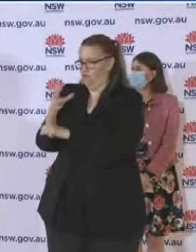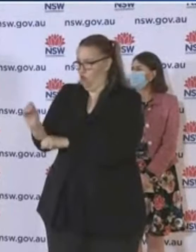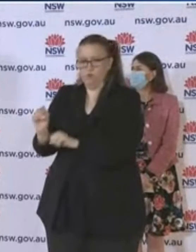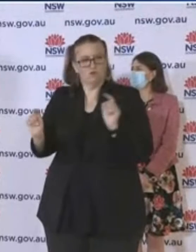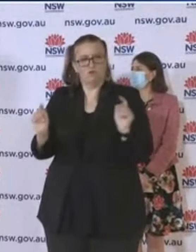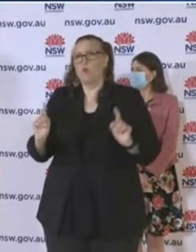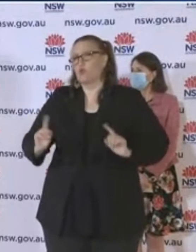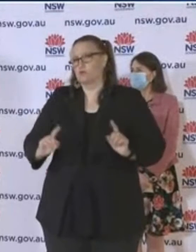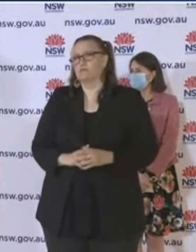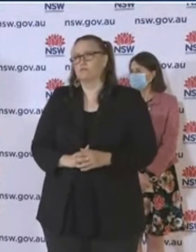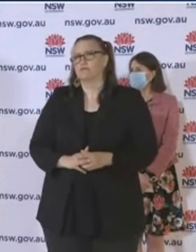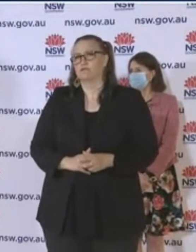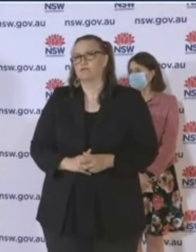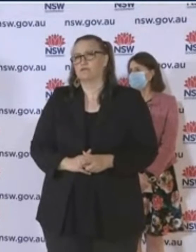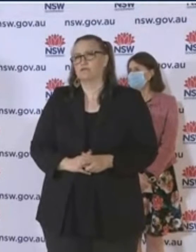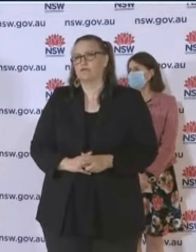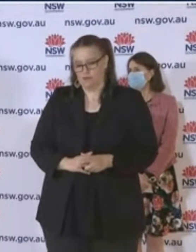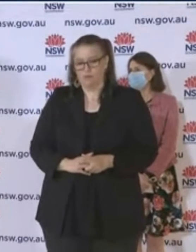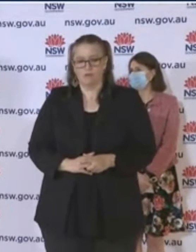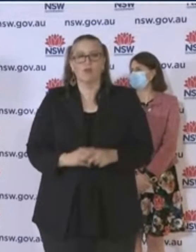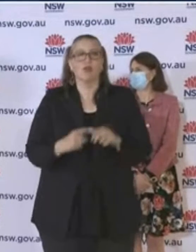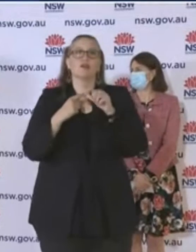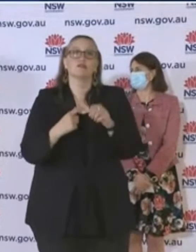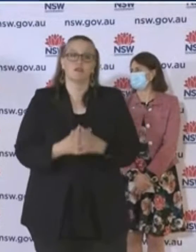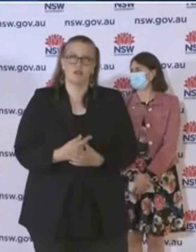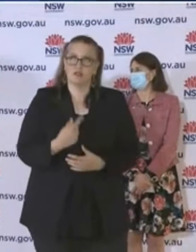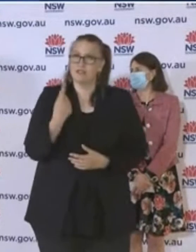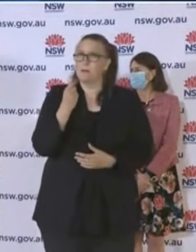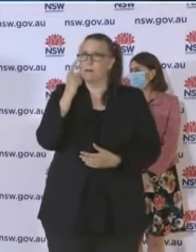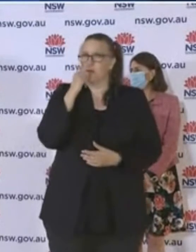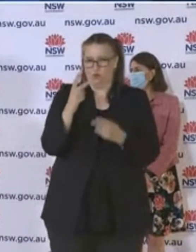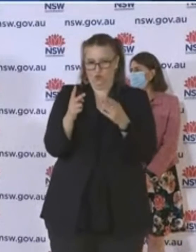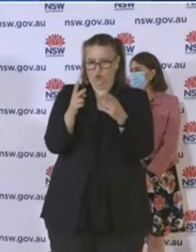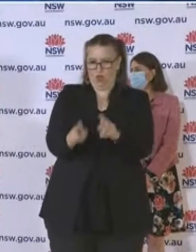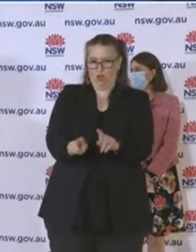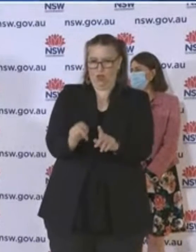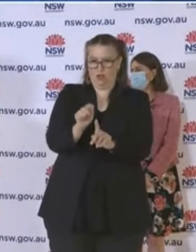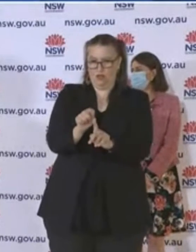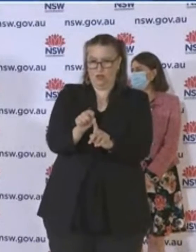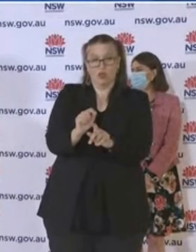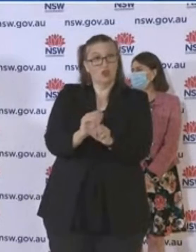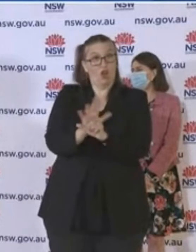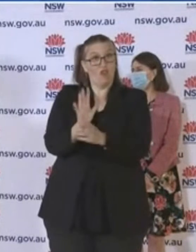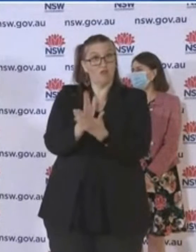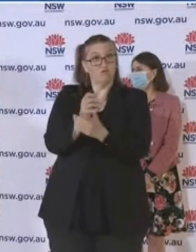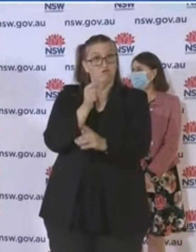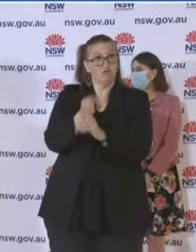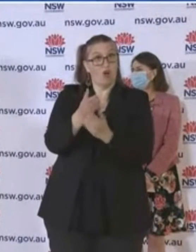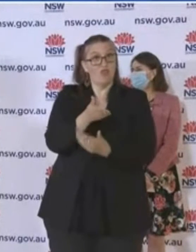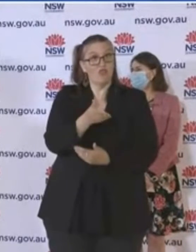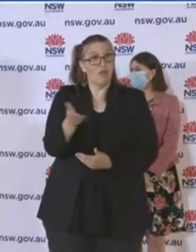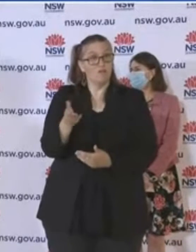much COVID contributed to the death, sadly. We know when elderly people